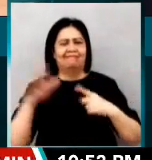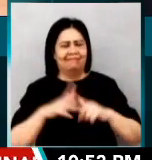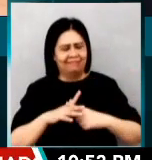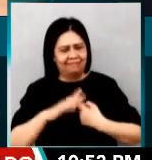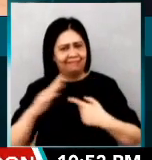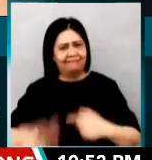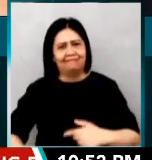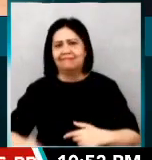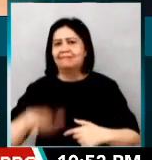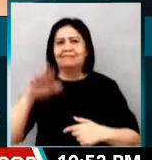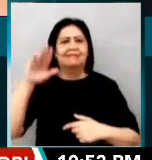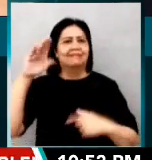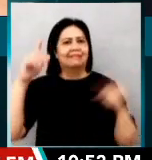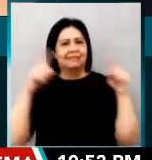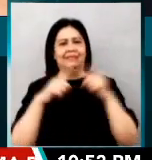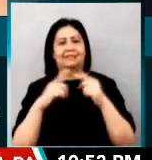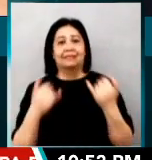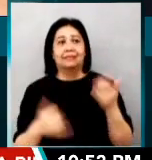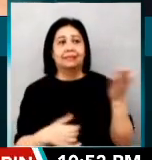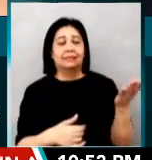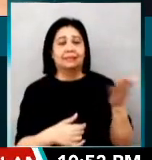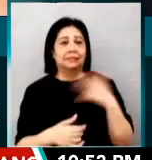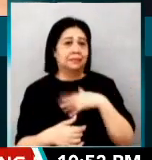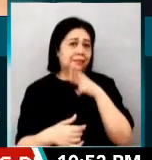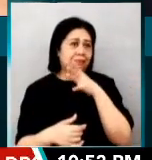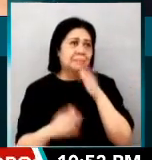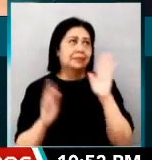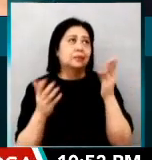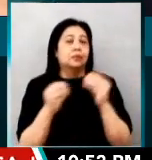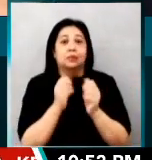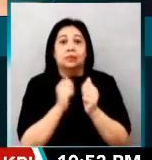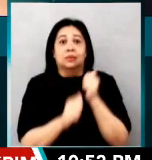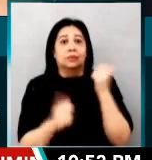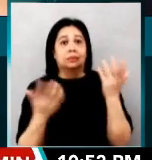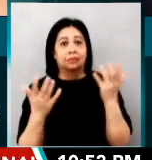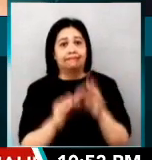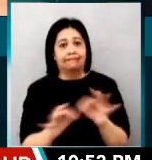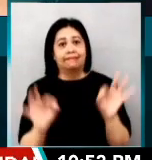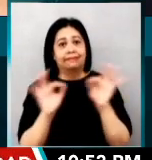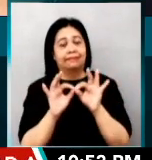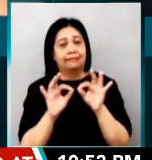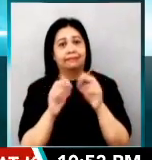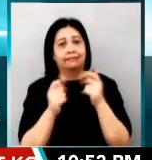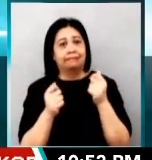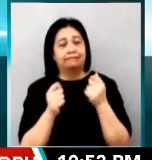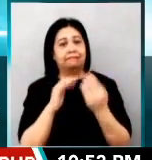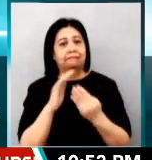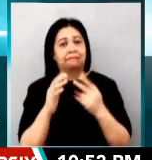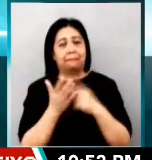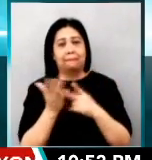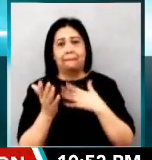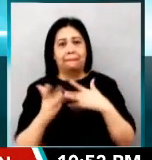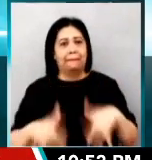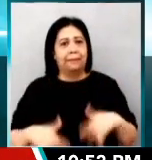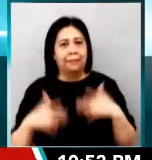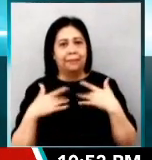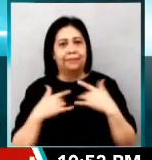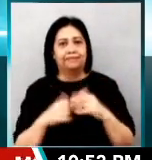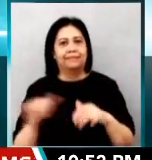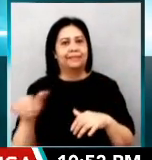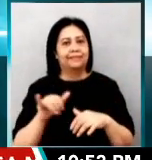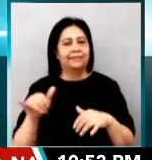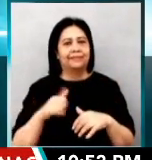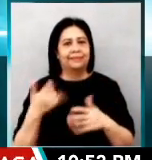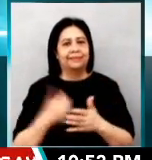way until now. She's been like the most important, the most fundamental part of my life. Tulad ng ibang nagtapos with